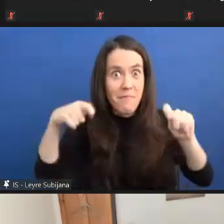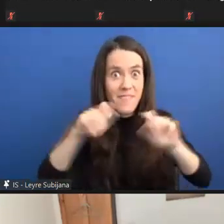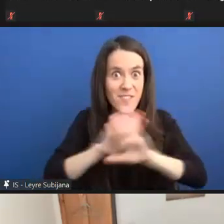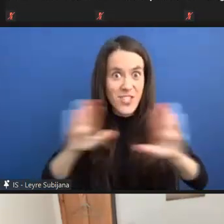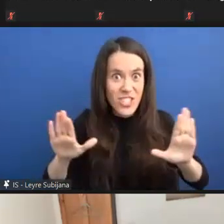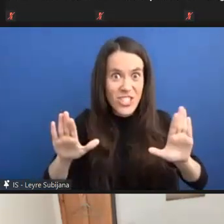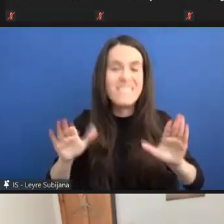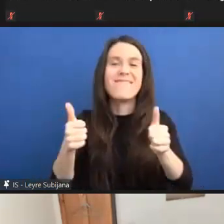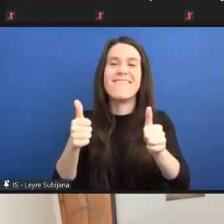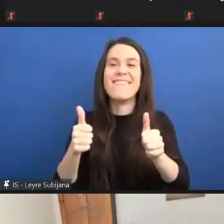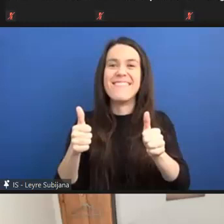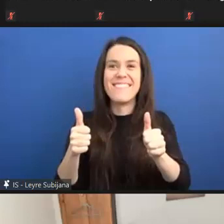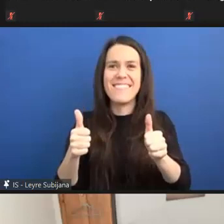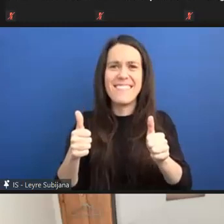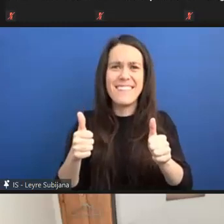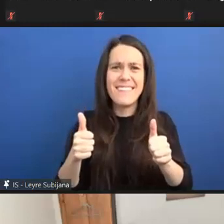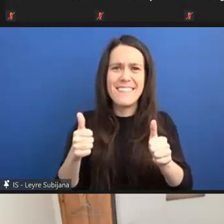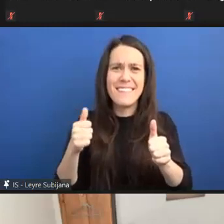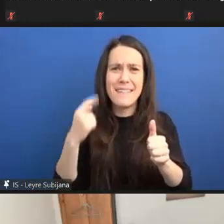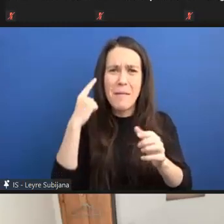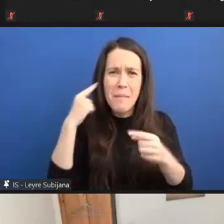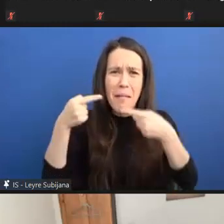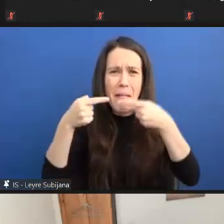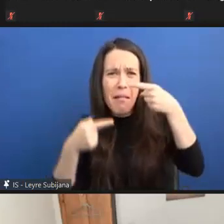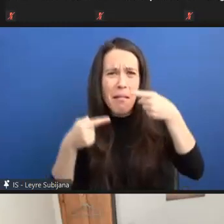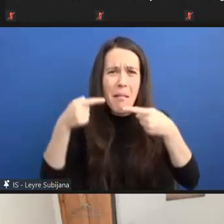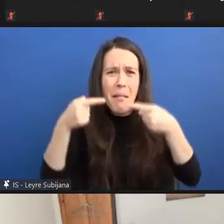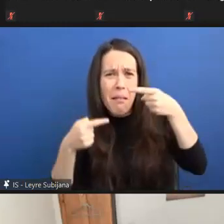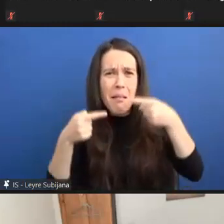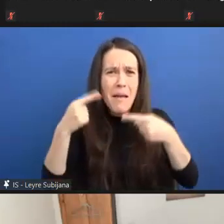But I wonder, actually, yeah.